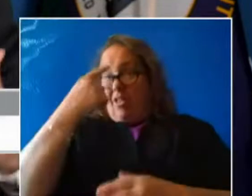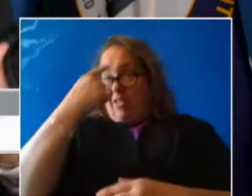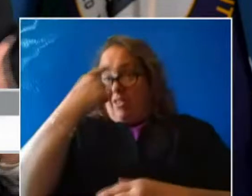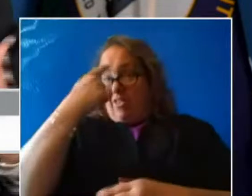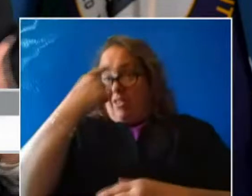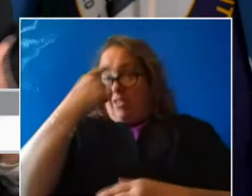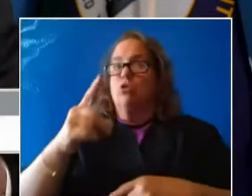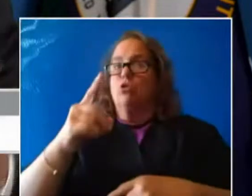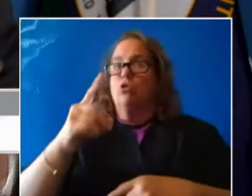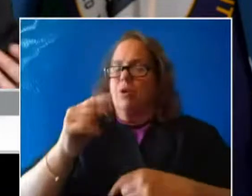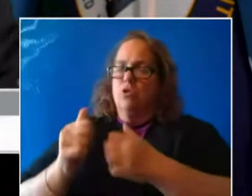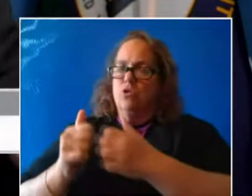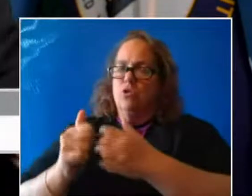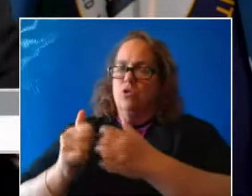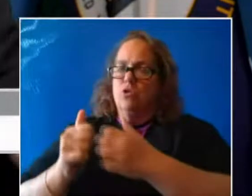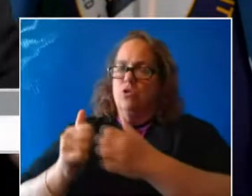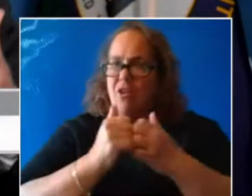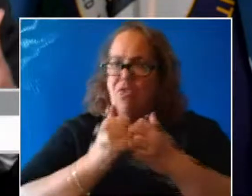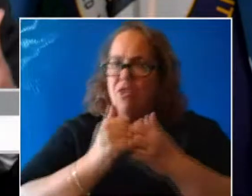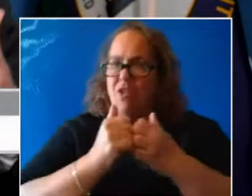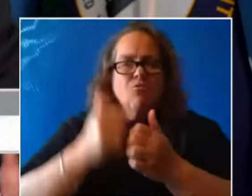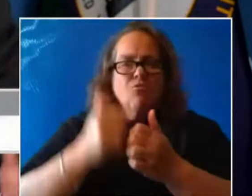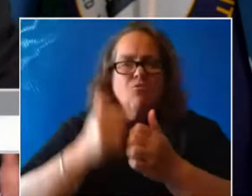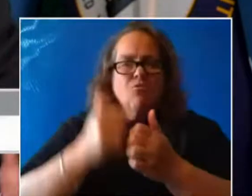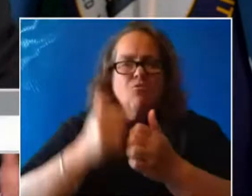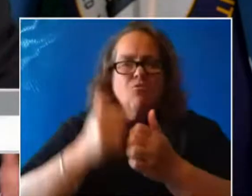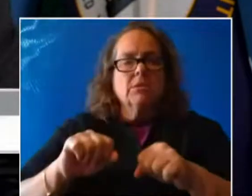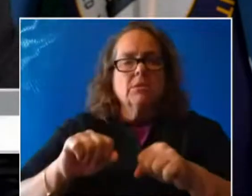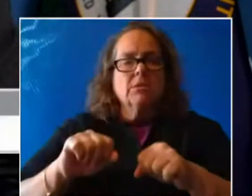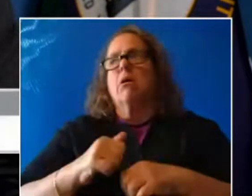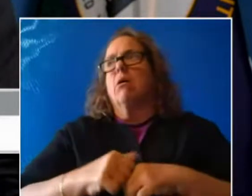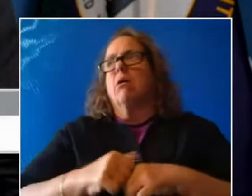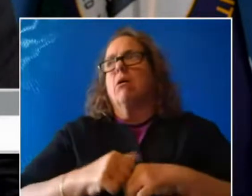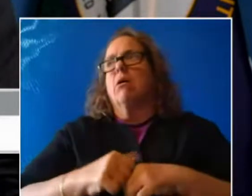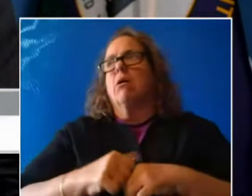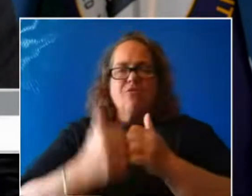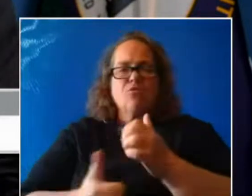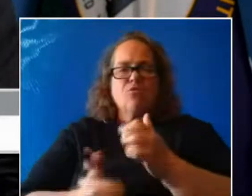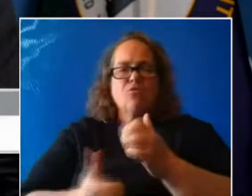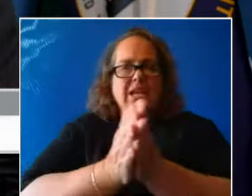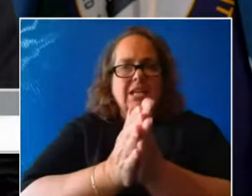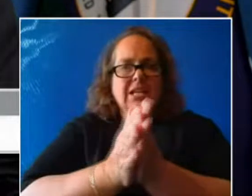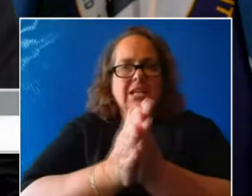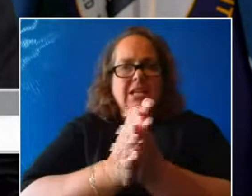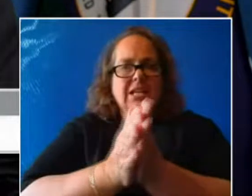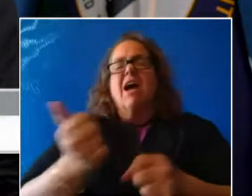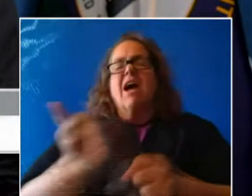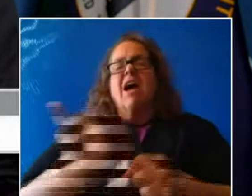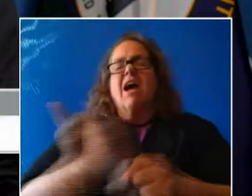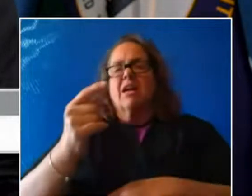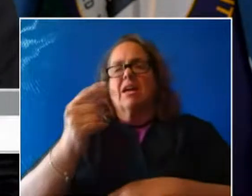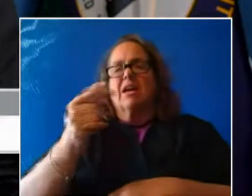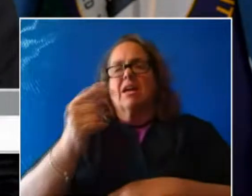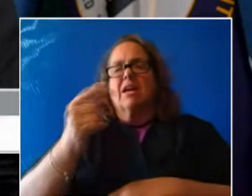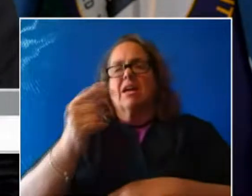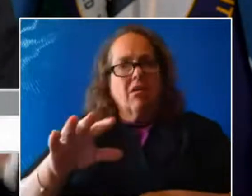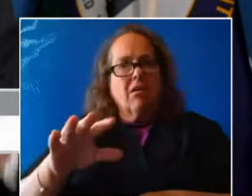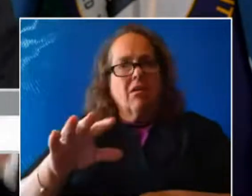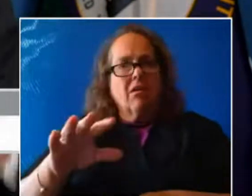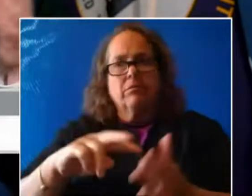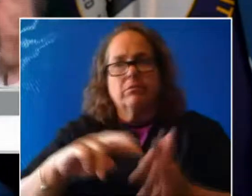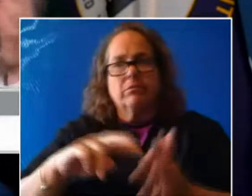Think about every possibility, every incentive, everything that it'll take, because we have got to get there. And